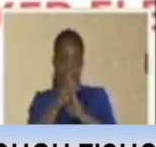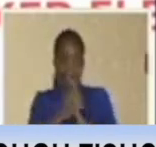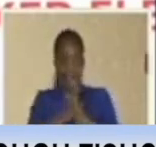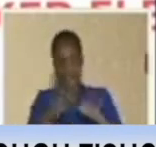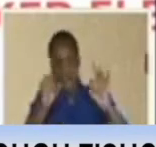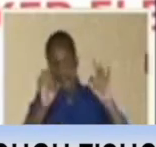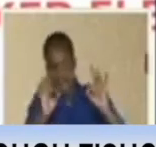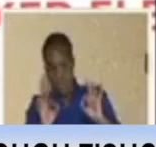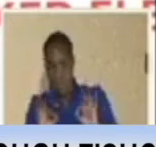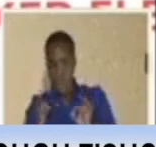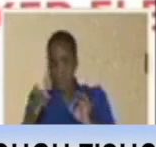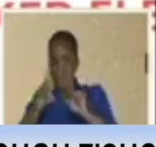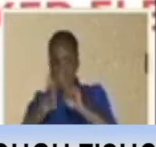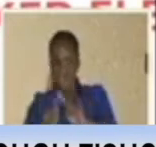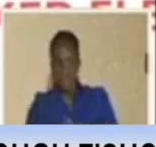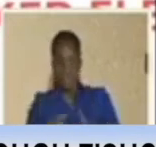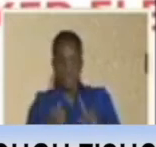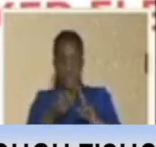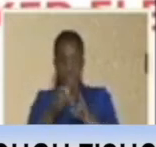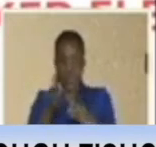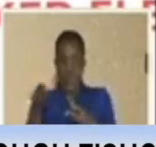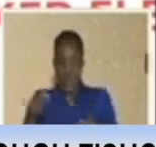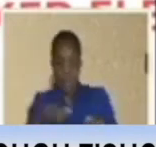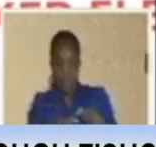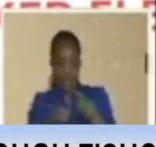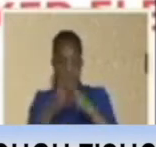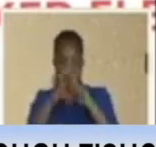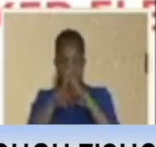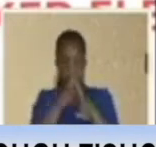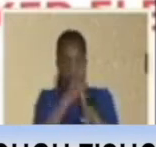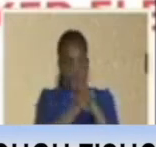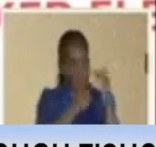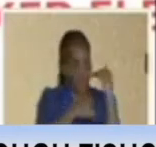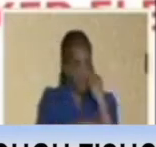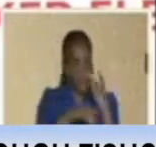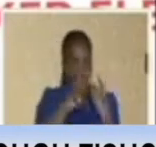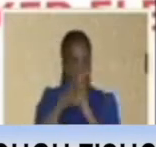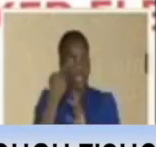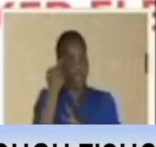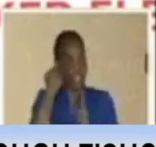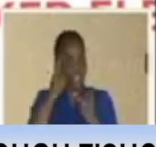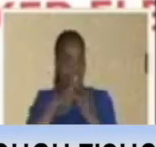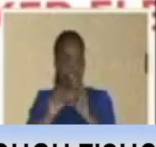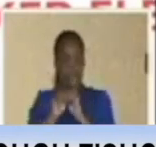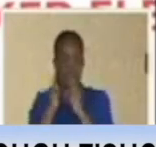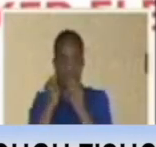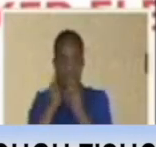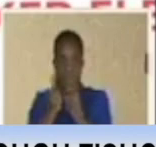votes of offices, ministries, and agencies